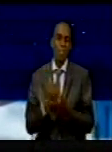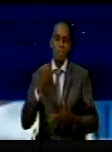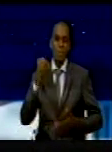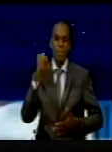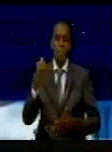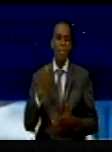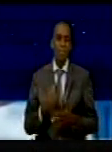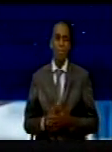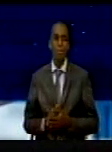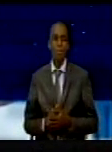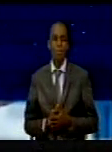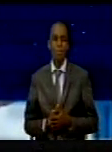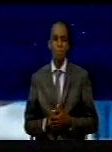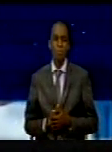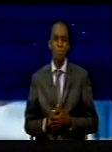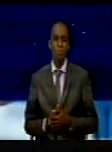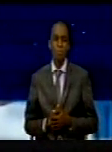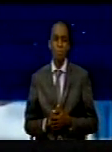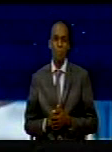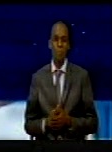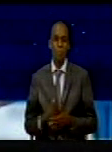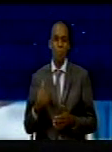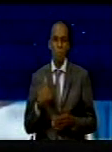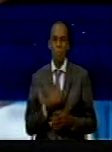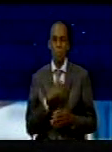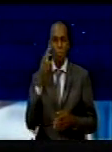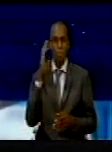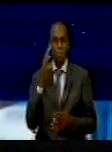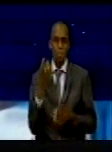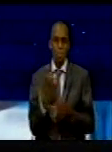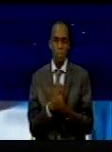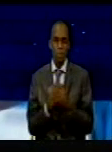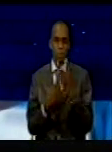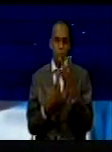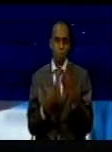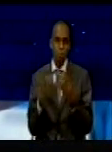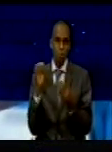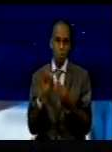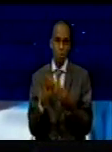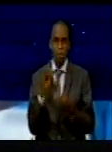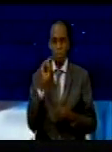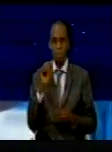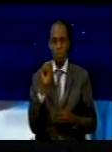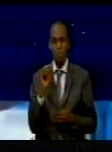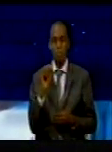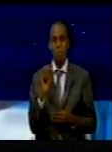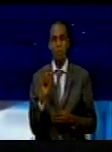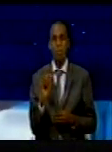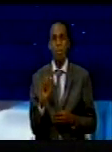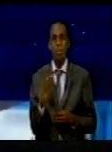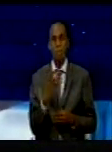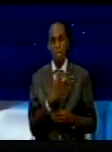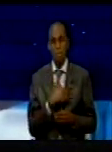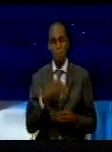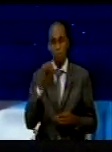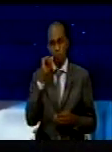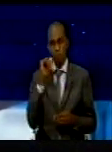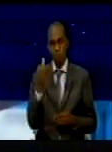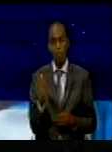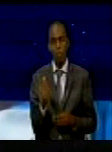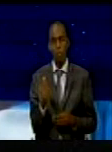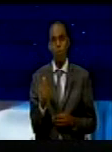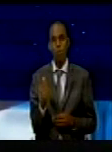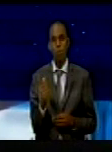Amen. We will take two more from here, and then we'll round off for today. And tomorrow, the rest of